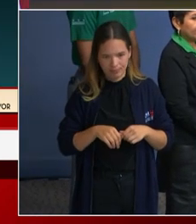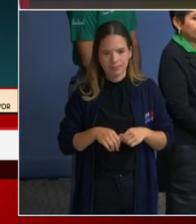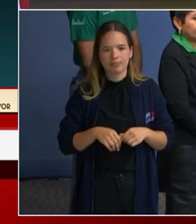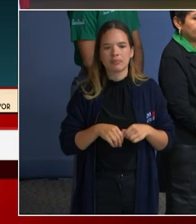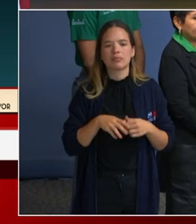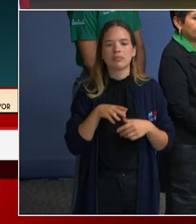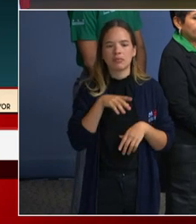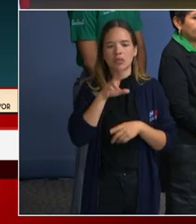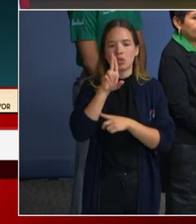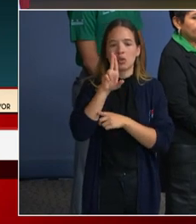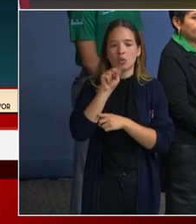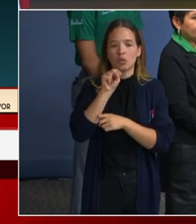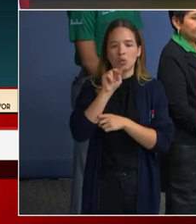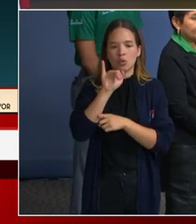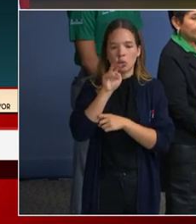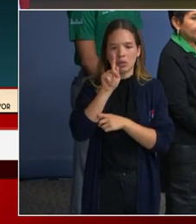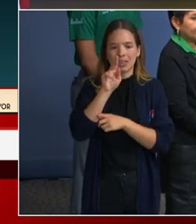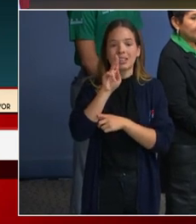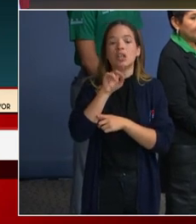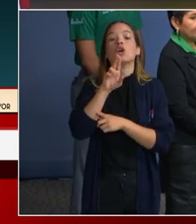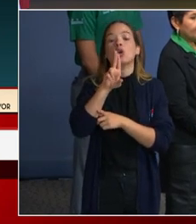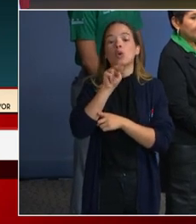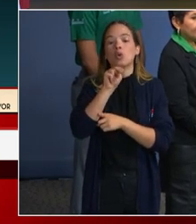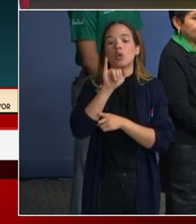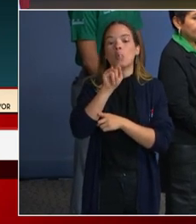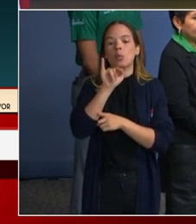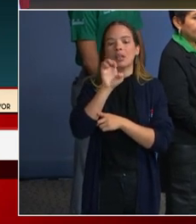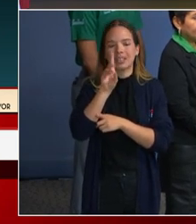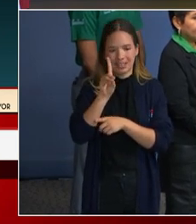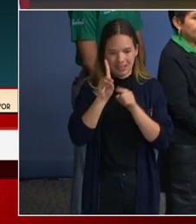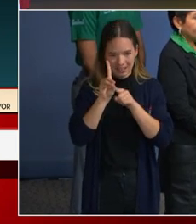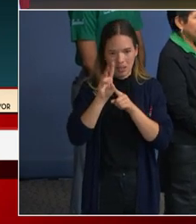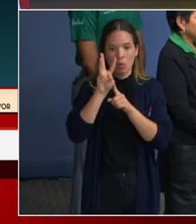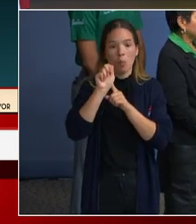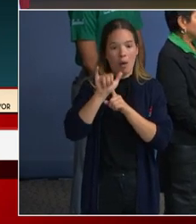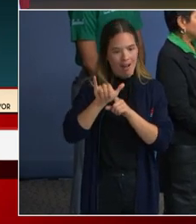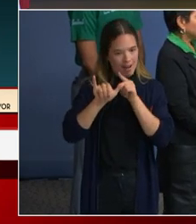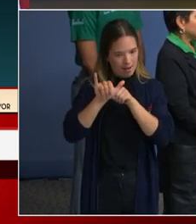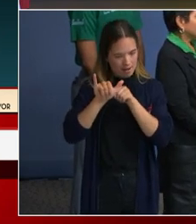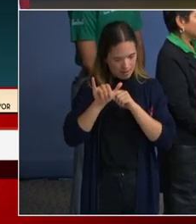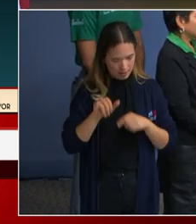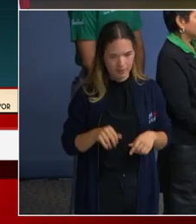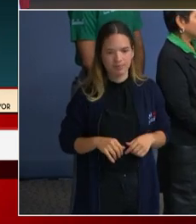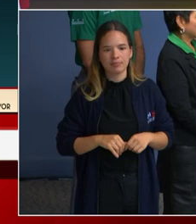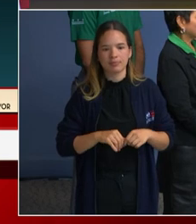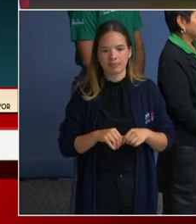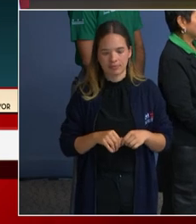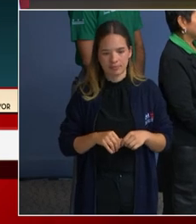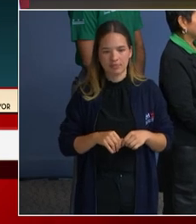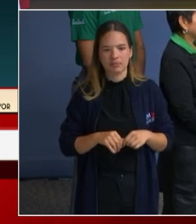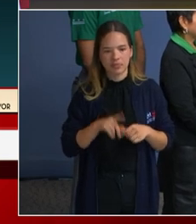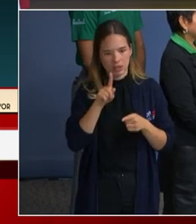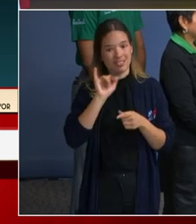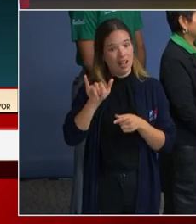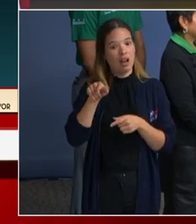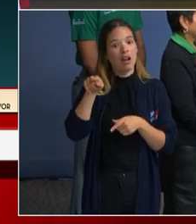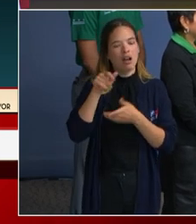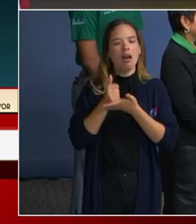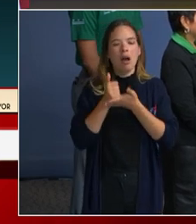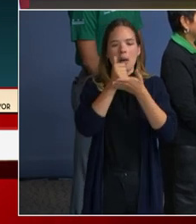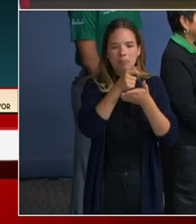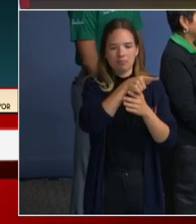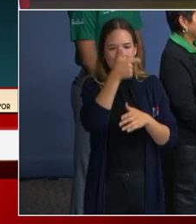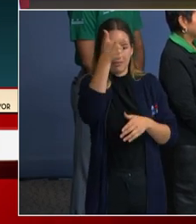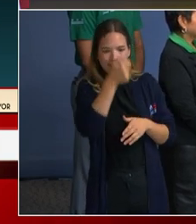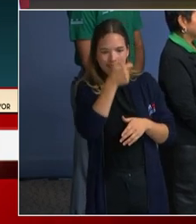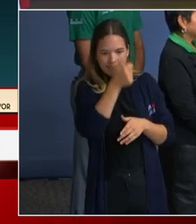facilitate the federal grant, the FEMA Emergency Food and Shelter Program grant, which I believe now is